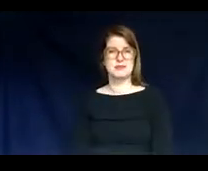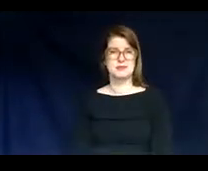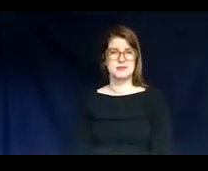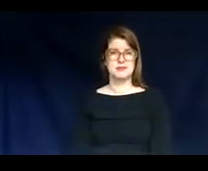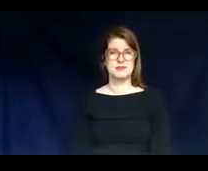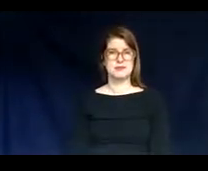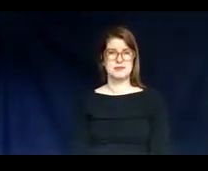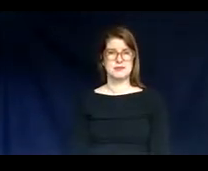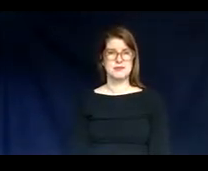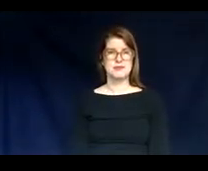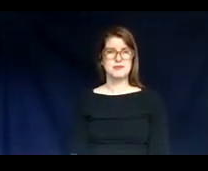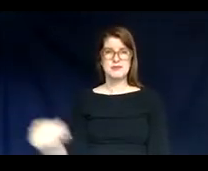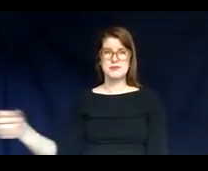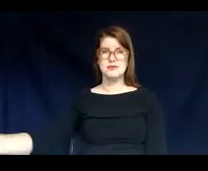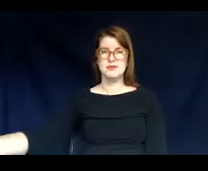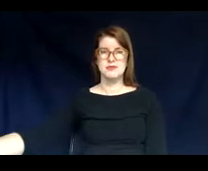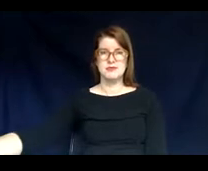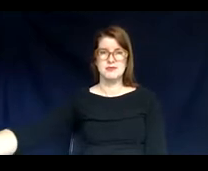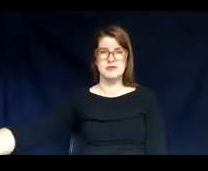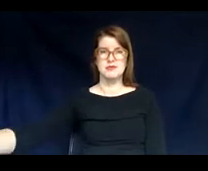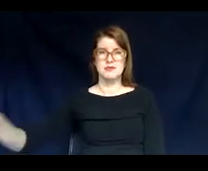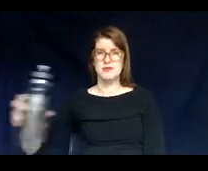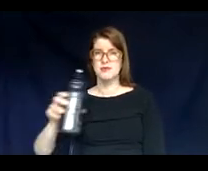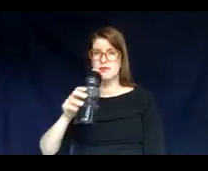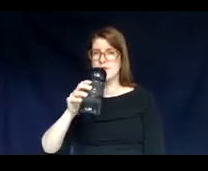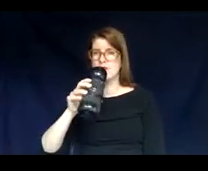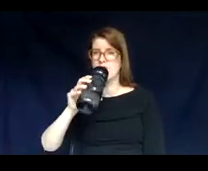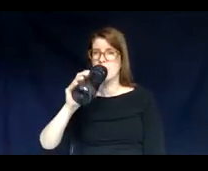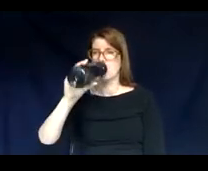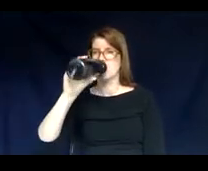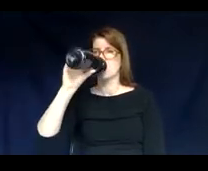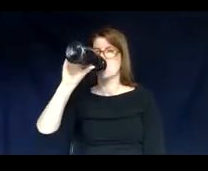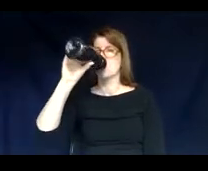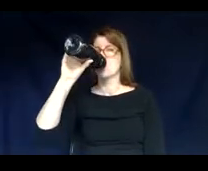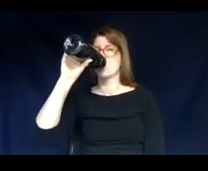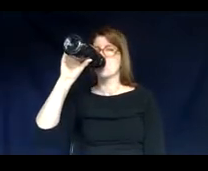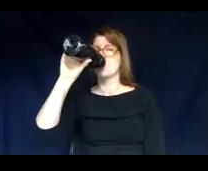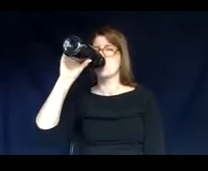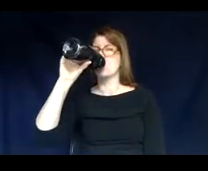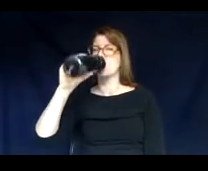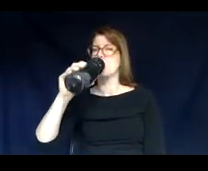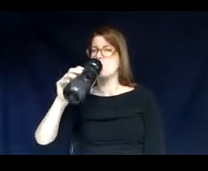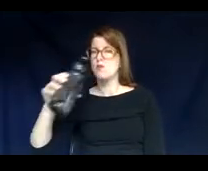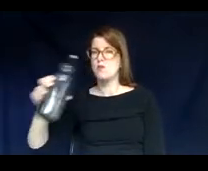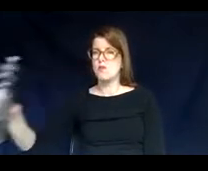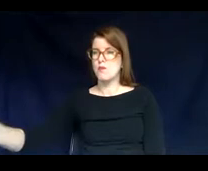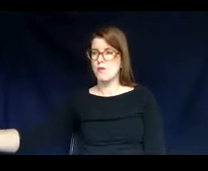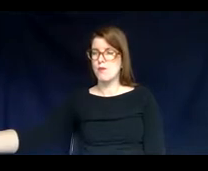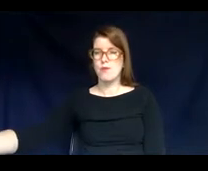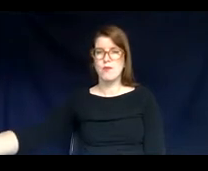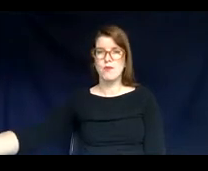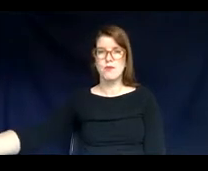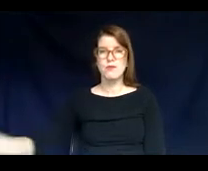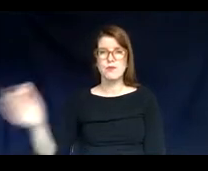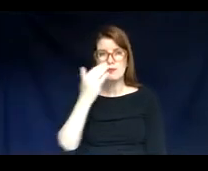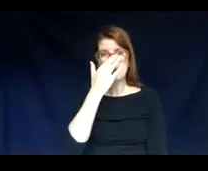You must go to everyone I send you to and say whatever I command you. Do not be afraid of them, for I am with you and will rescue you,' declares the Lord.